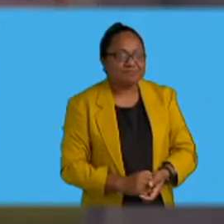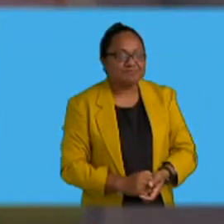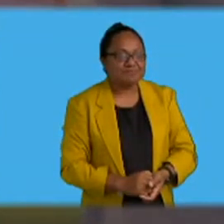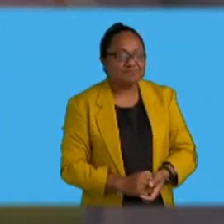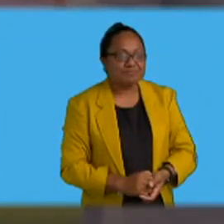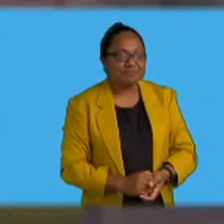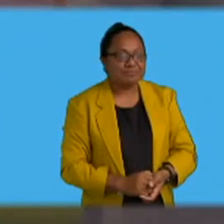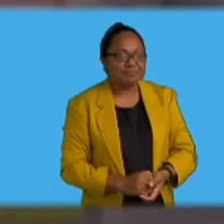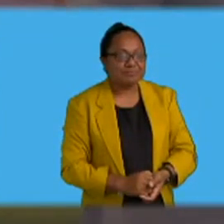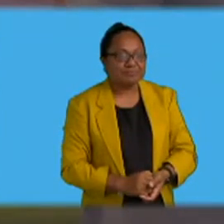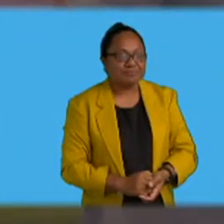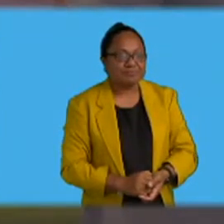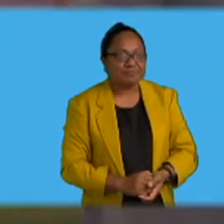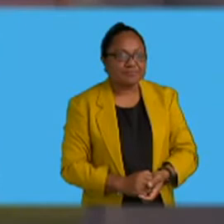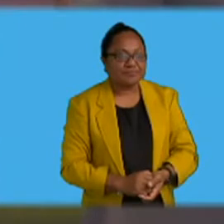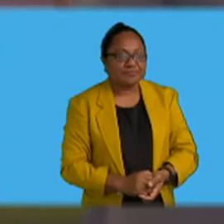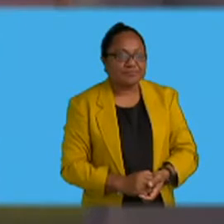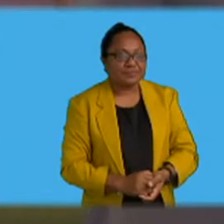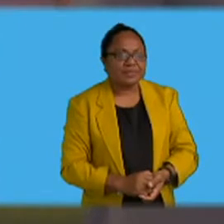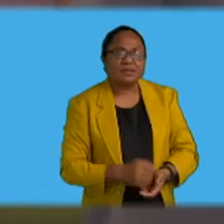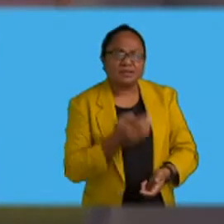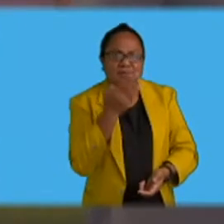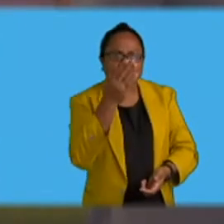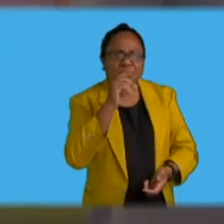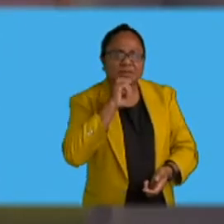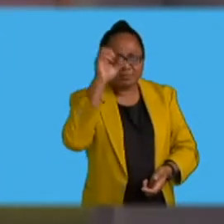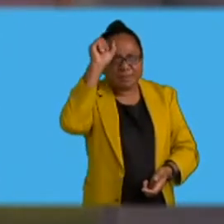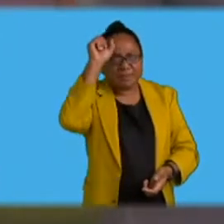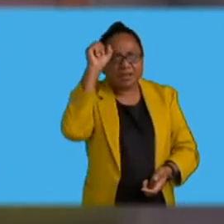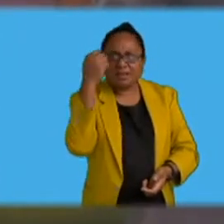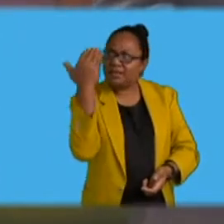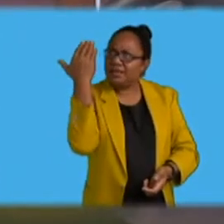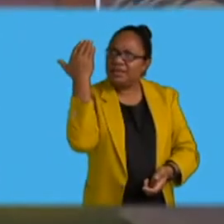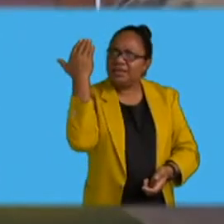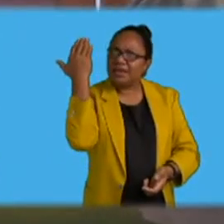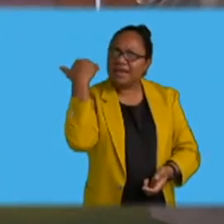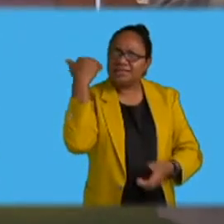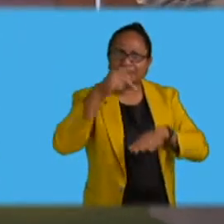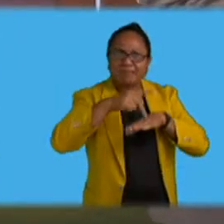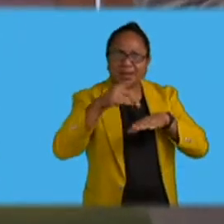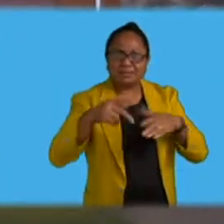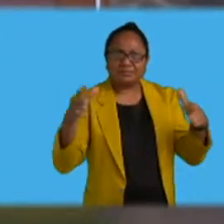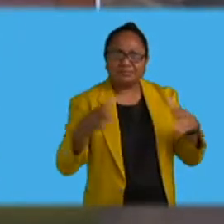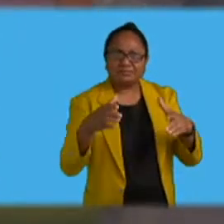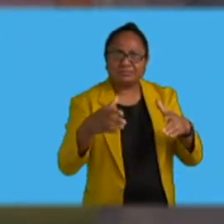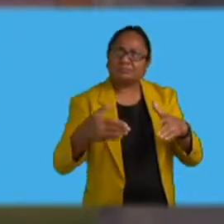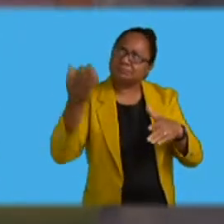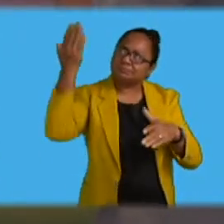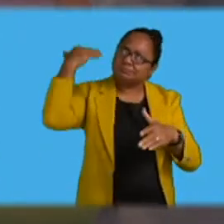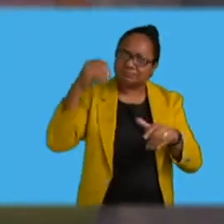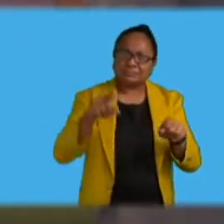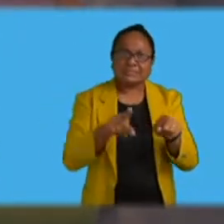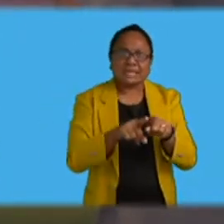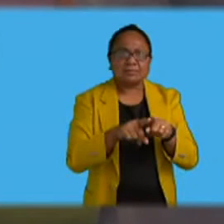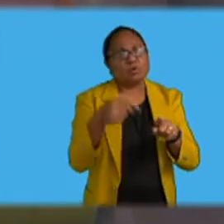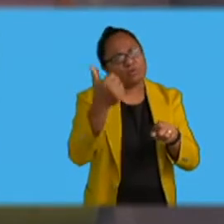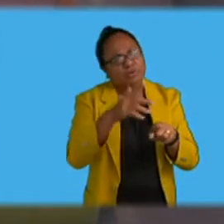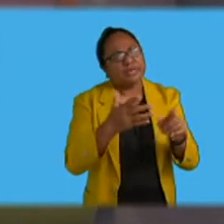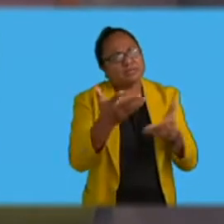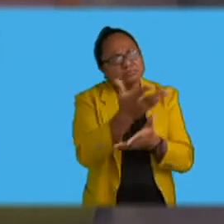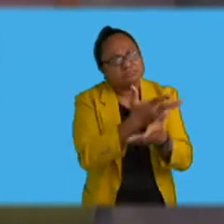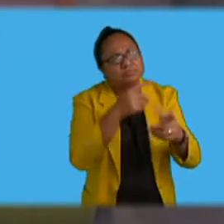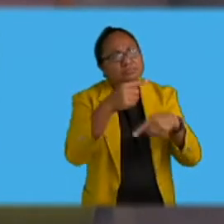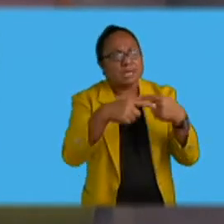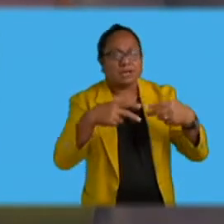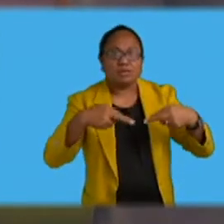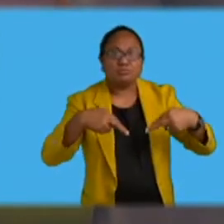You will recall that in last sitting and even the sitting before, we have talked about roads and